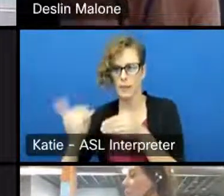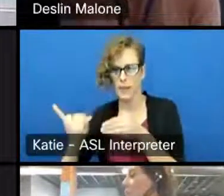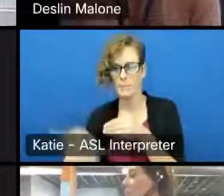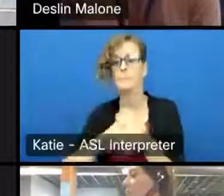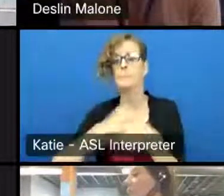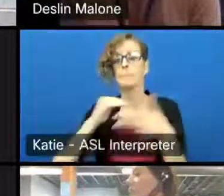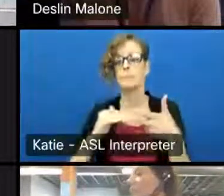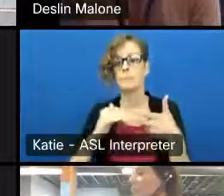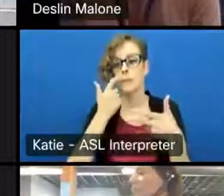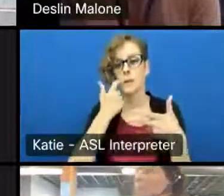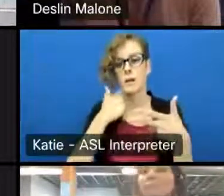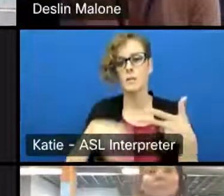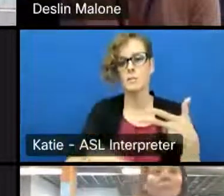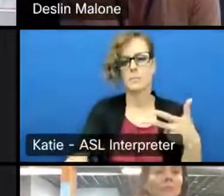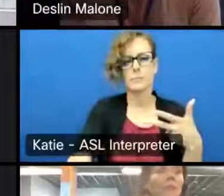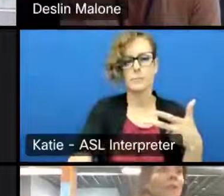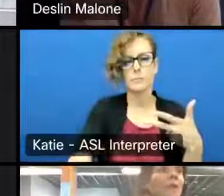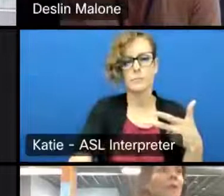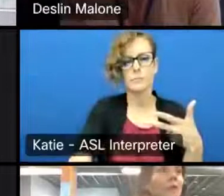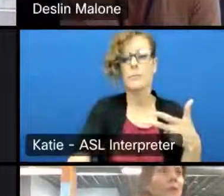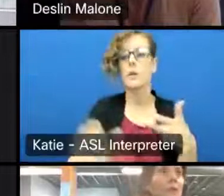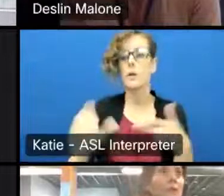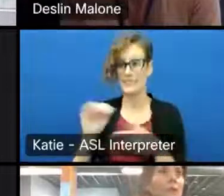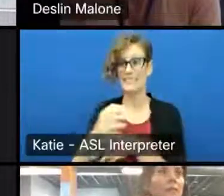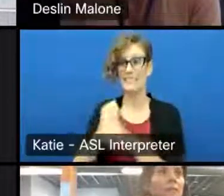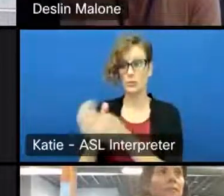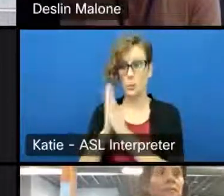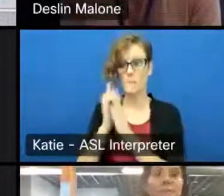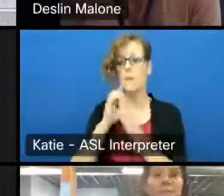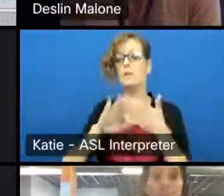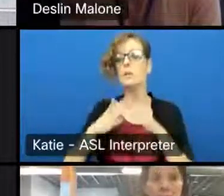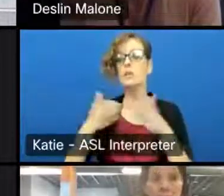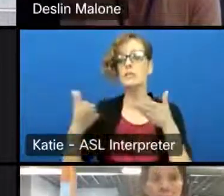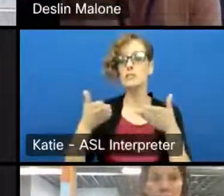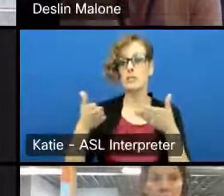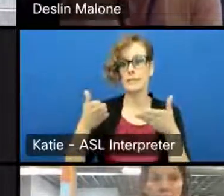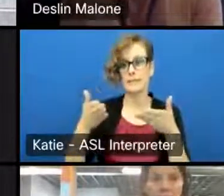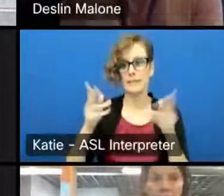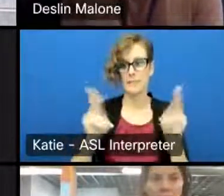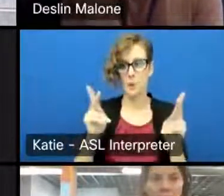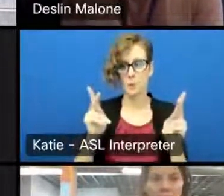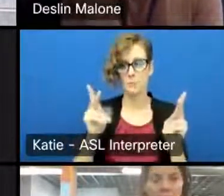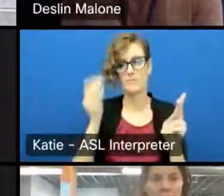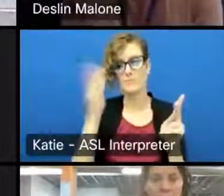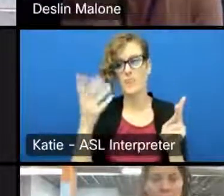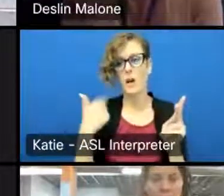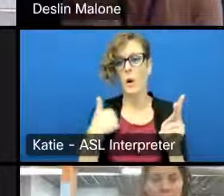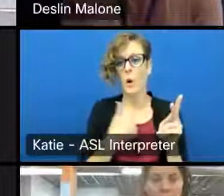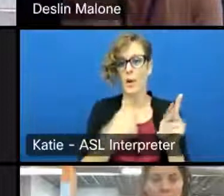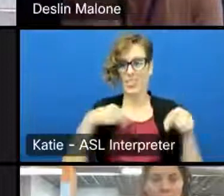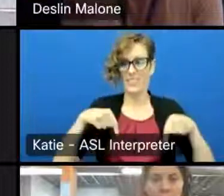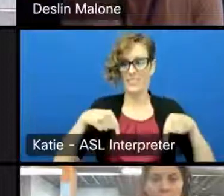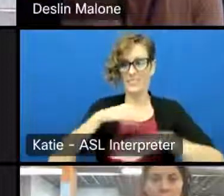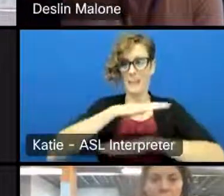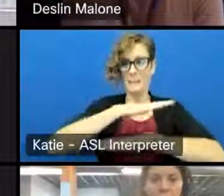And let's see, we did get a request for the community services folks. I will say we are moving away from this platform where